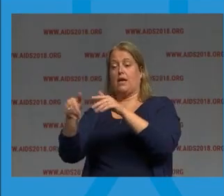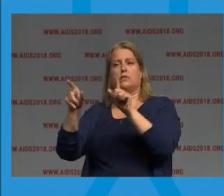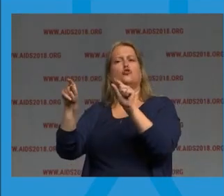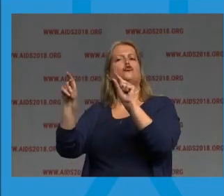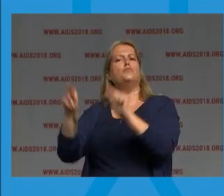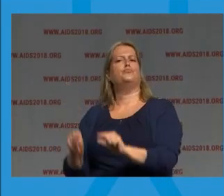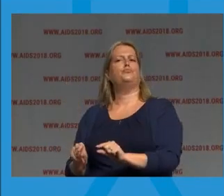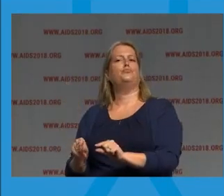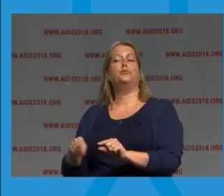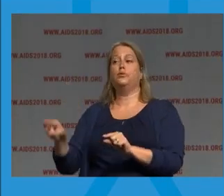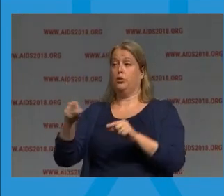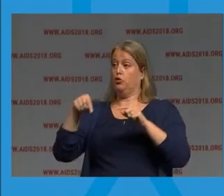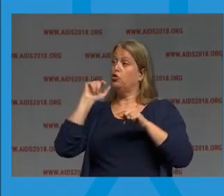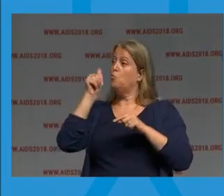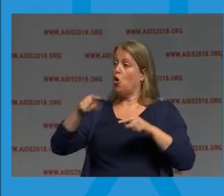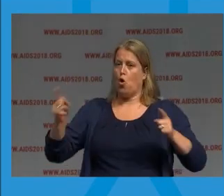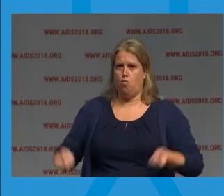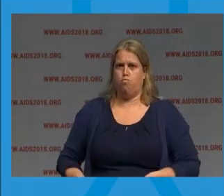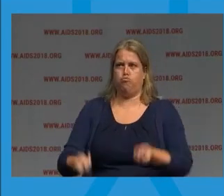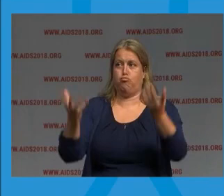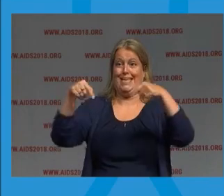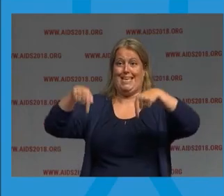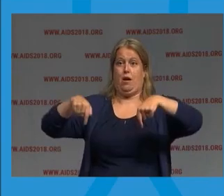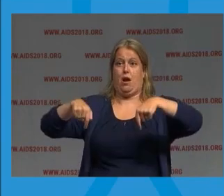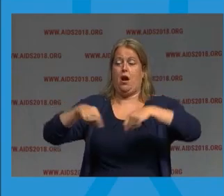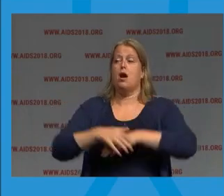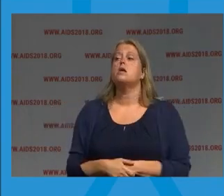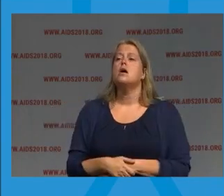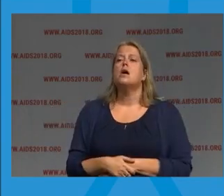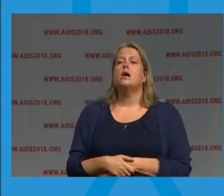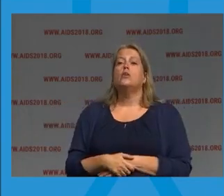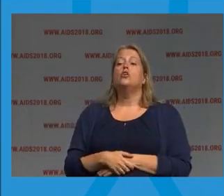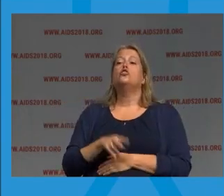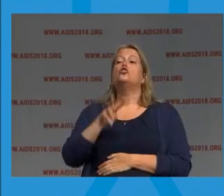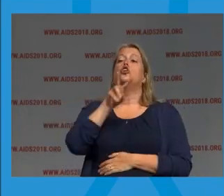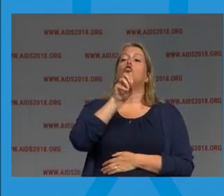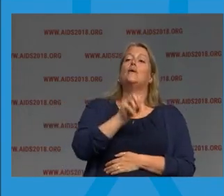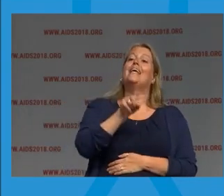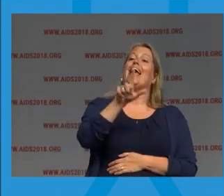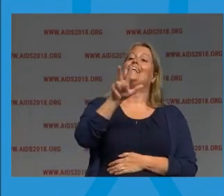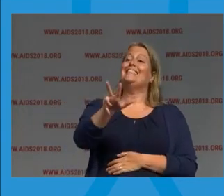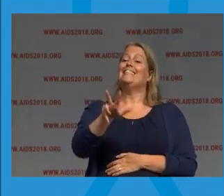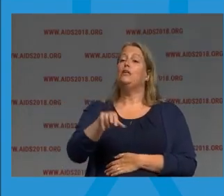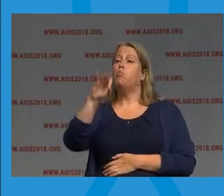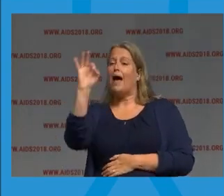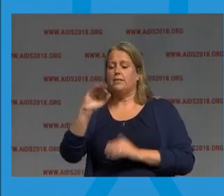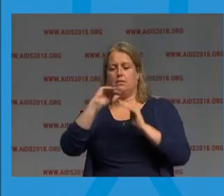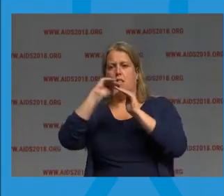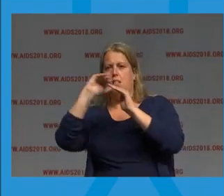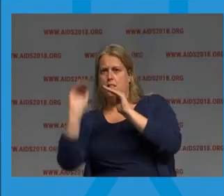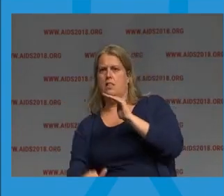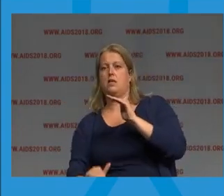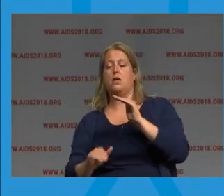to achieve up to a 40% reduction on existing 2018 prices for eligible